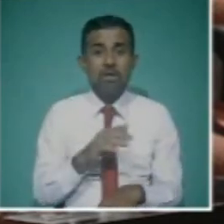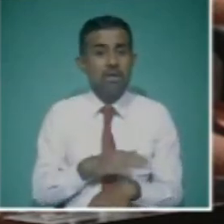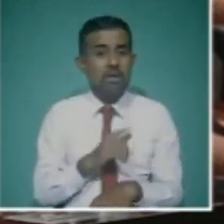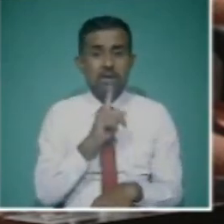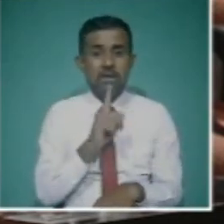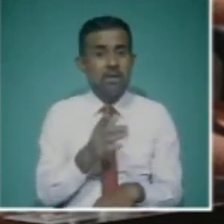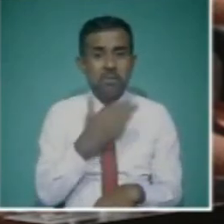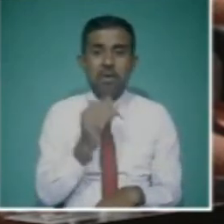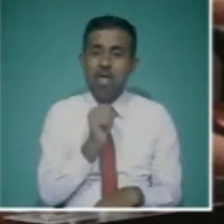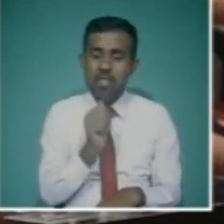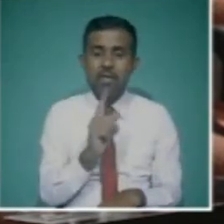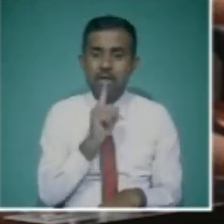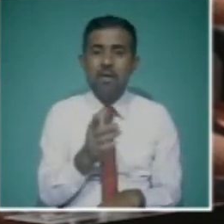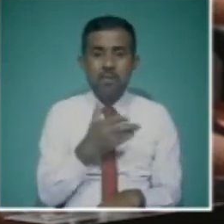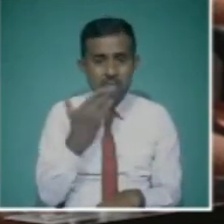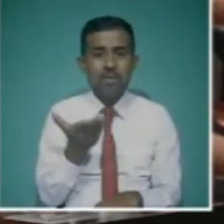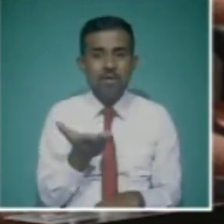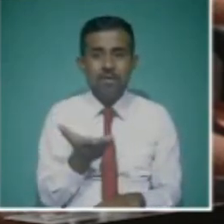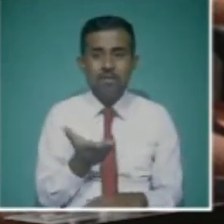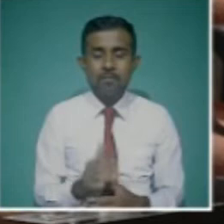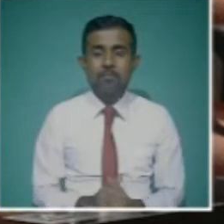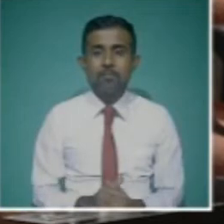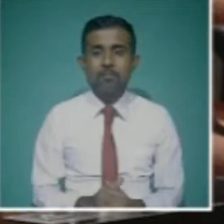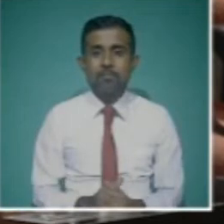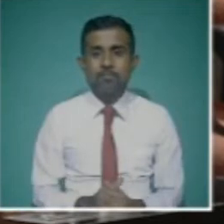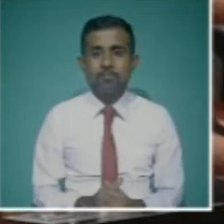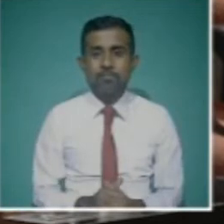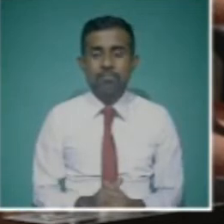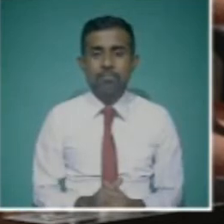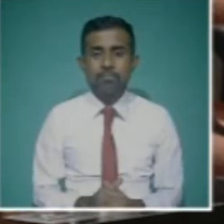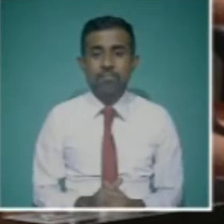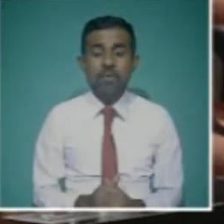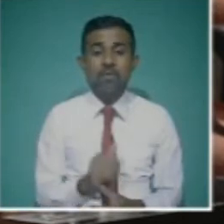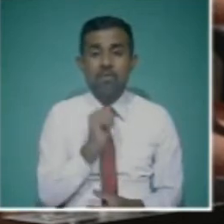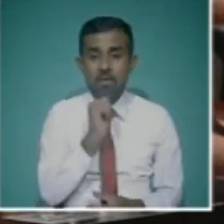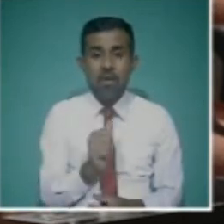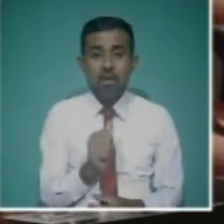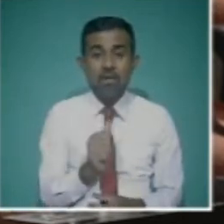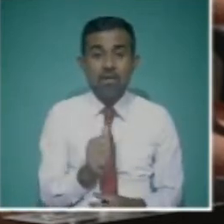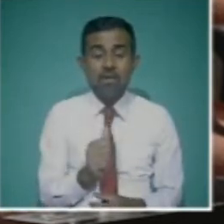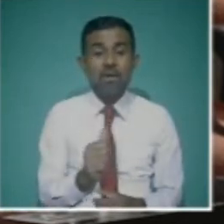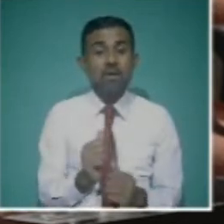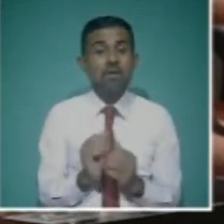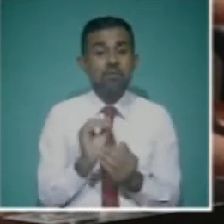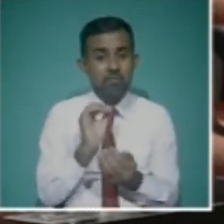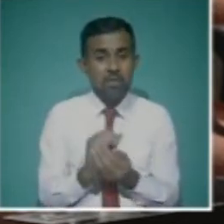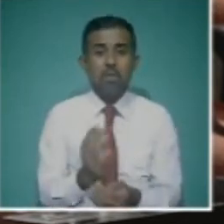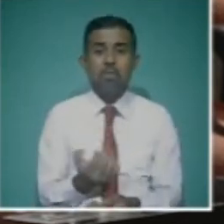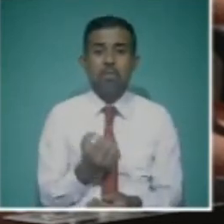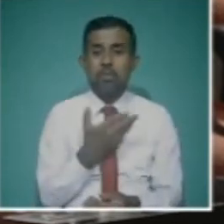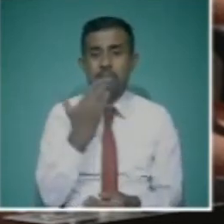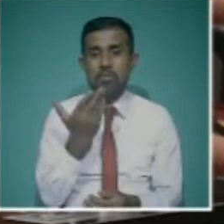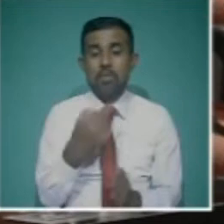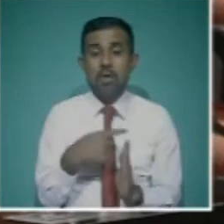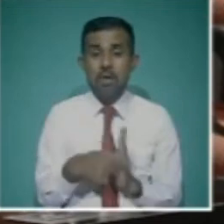the truth that will ultimately be a legacy, that will be the foundations for a new beginning for this